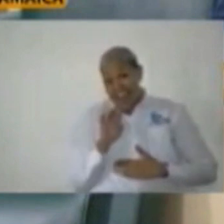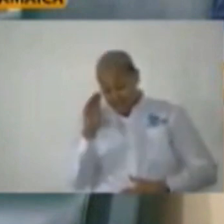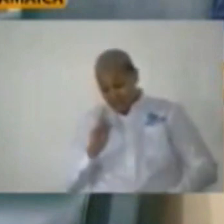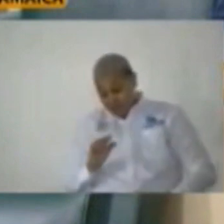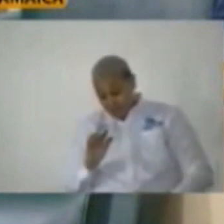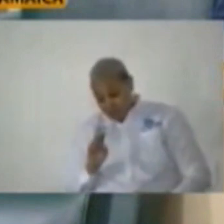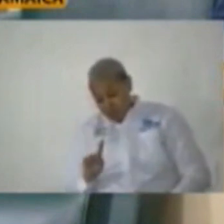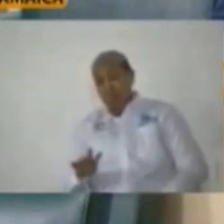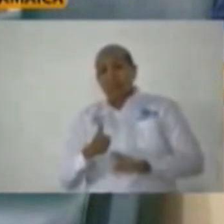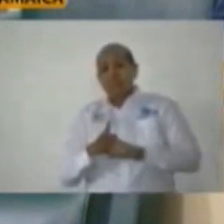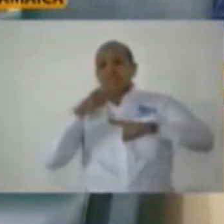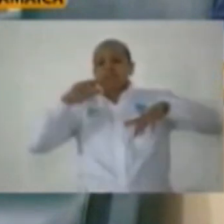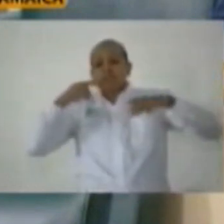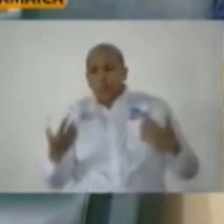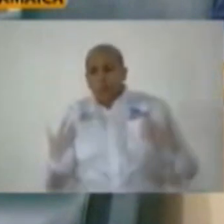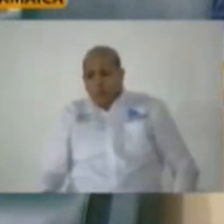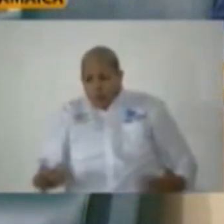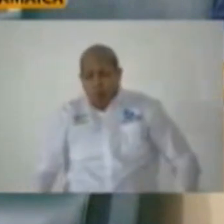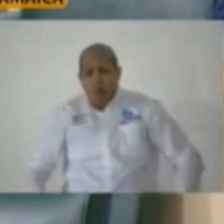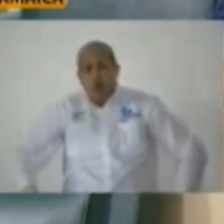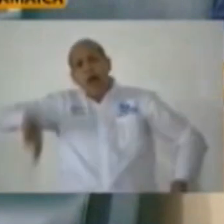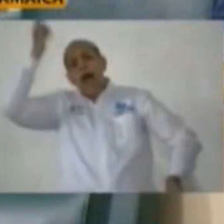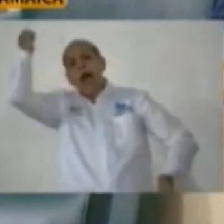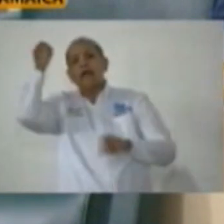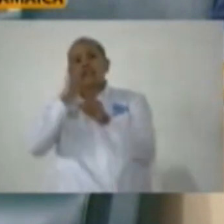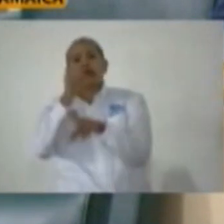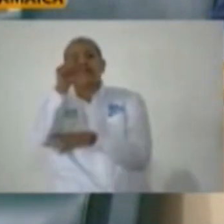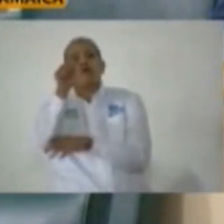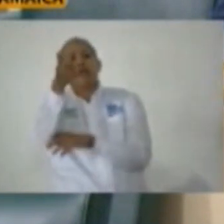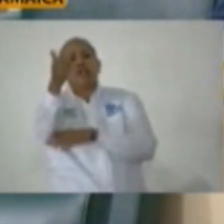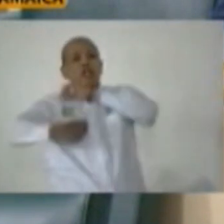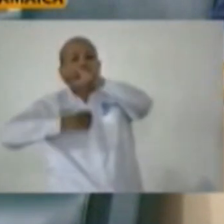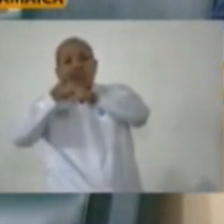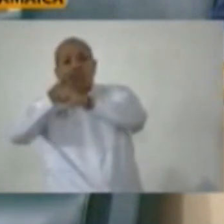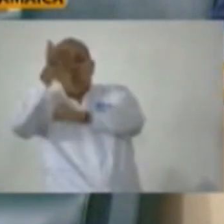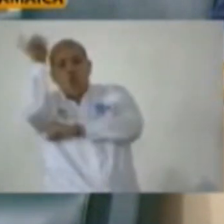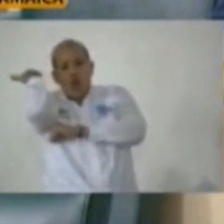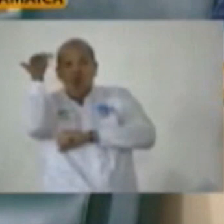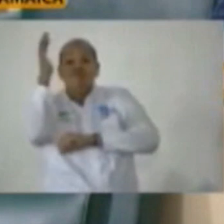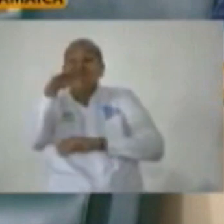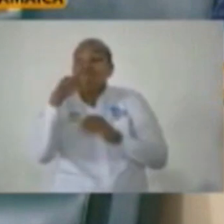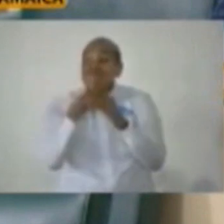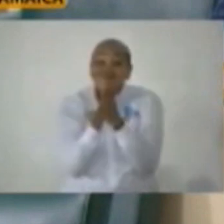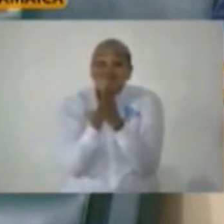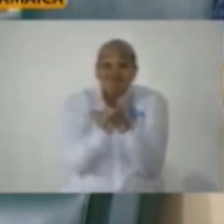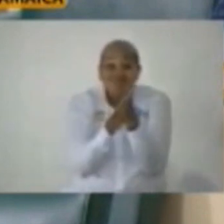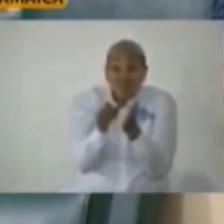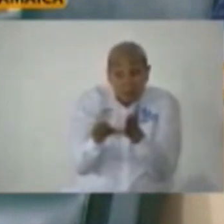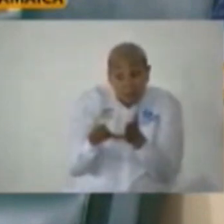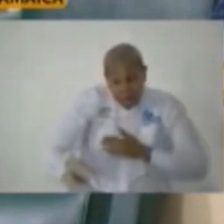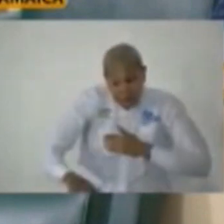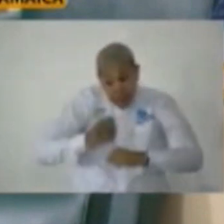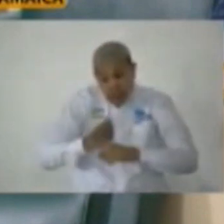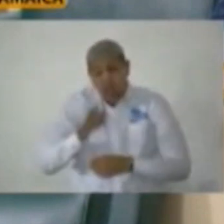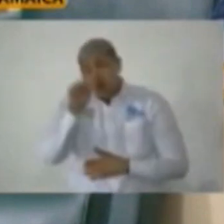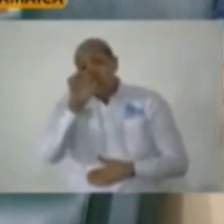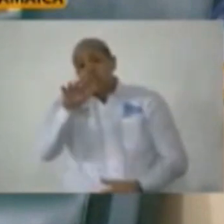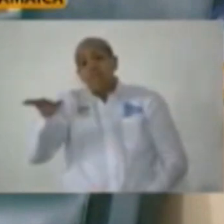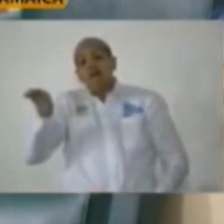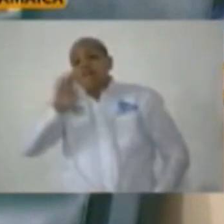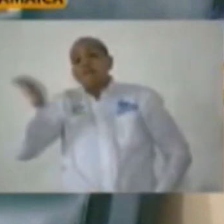GDP was significantly higher only a decade ago. With interest payments this year of